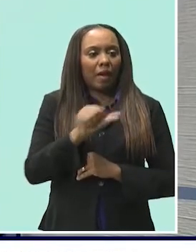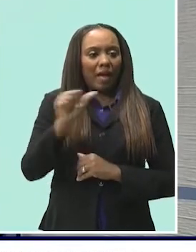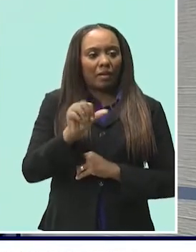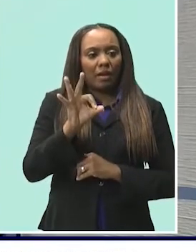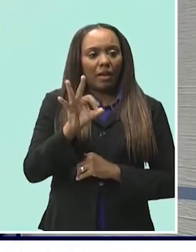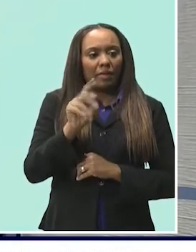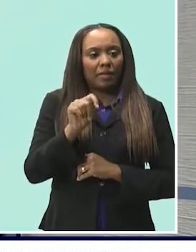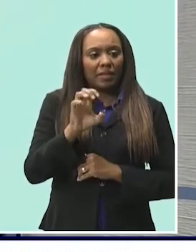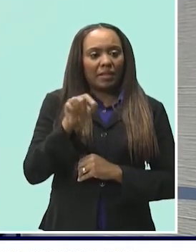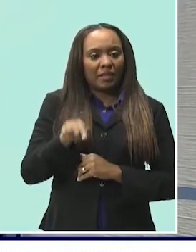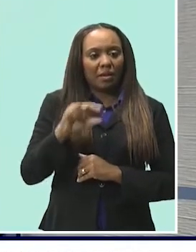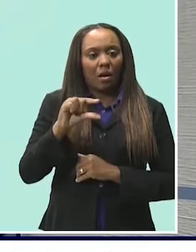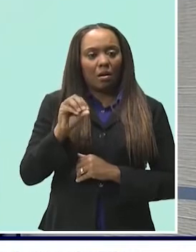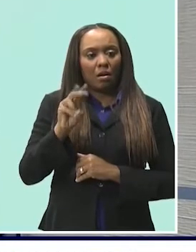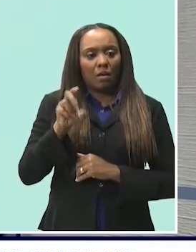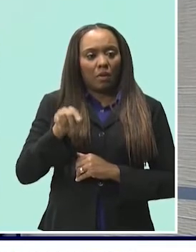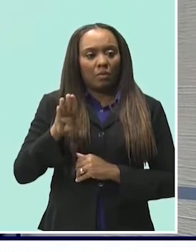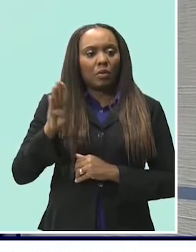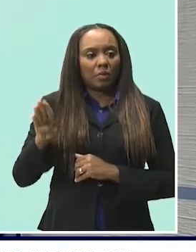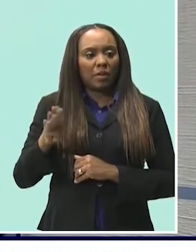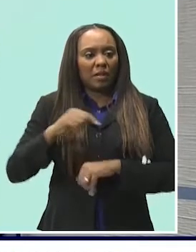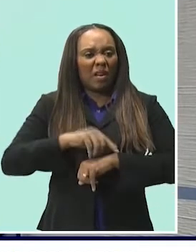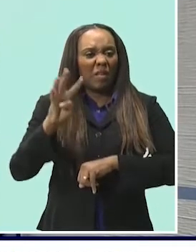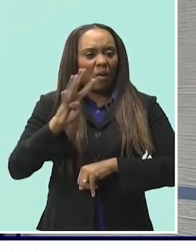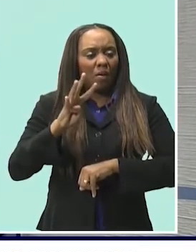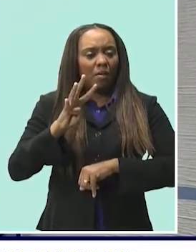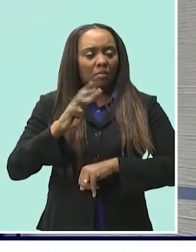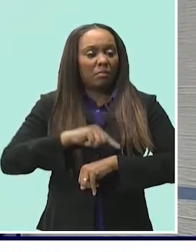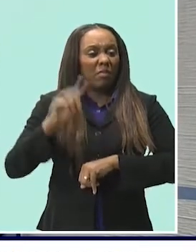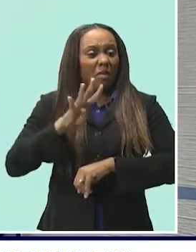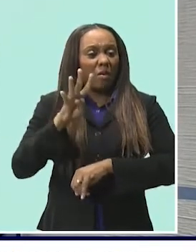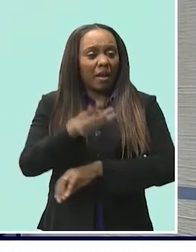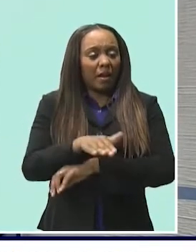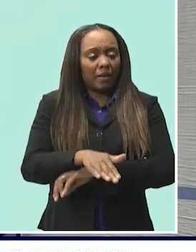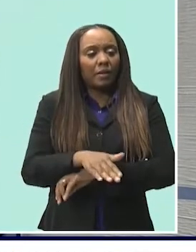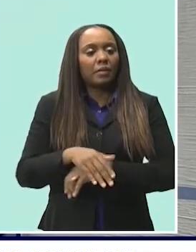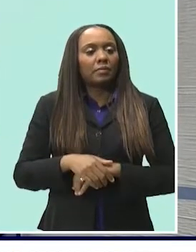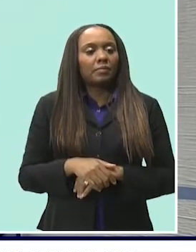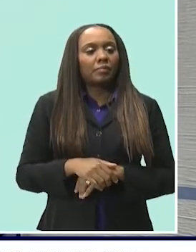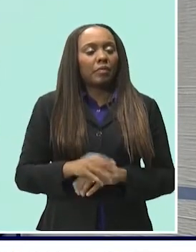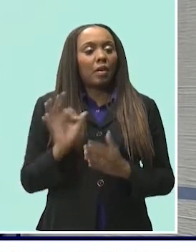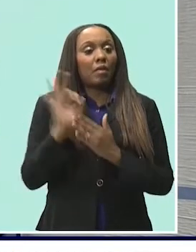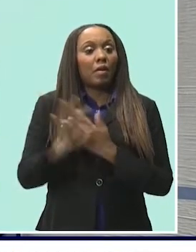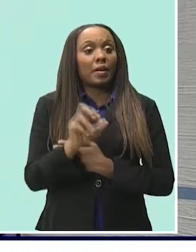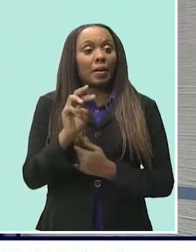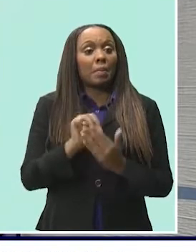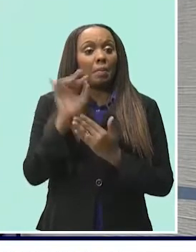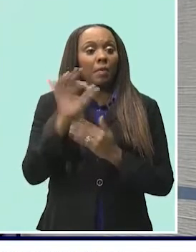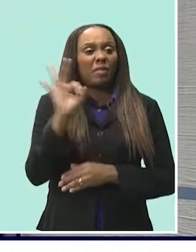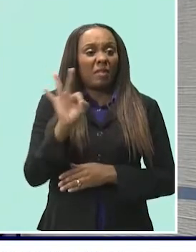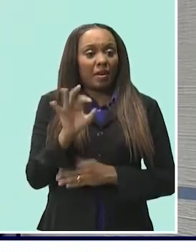info@ftc.gov.bb by 4 p.m. on Friday, May 29th. Individuals chosen to serve as interveners will be asked to consider